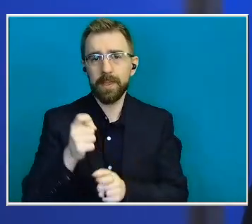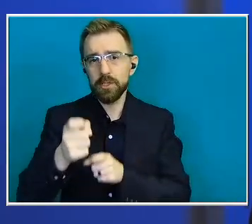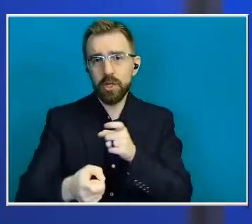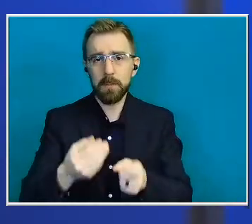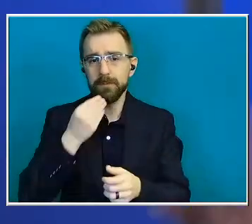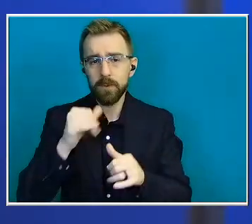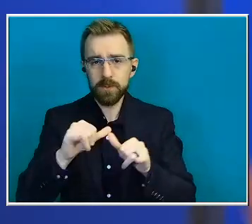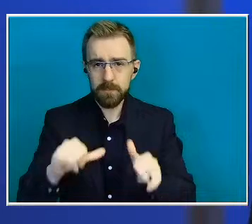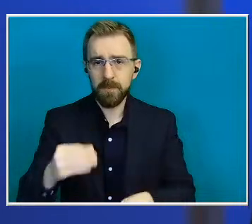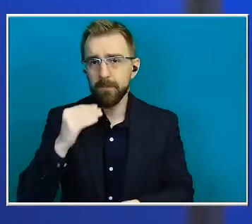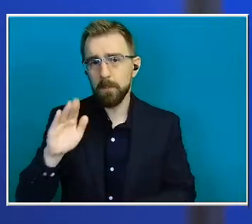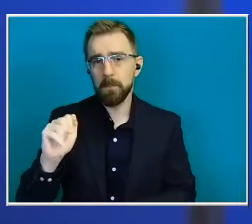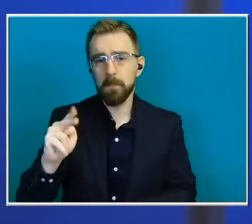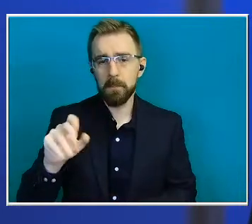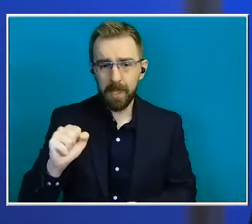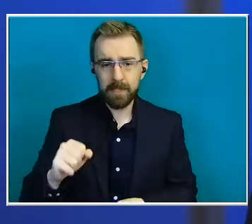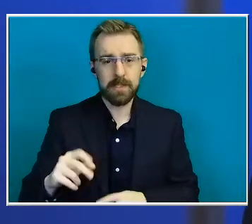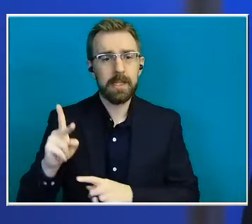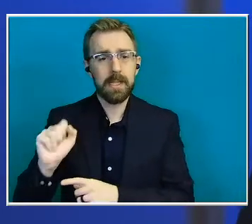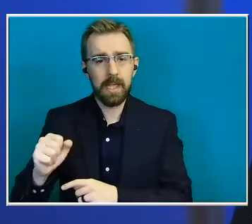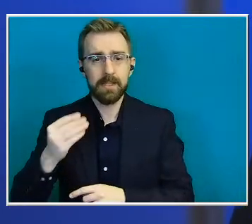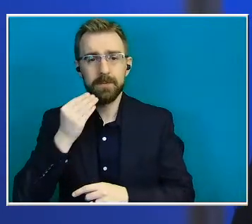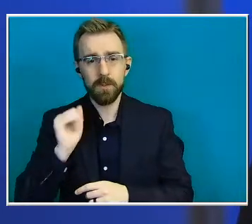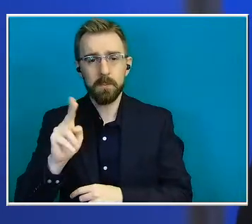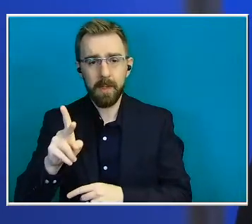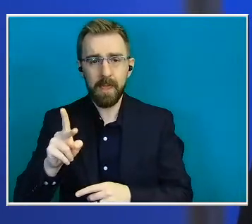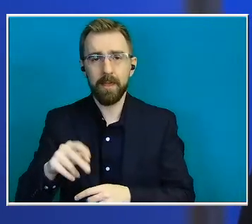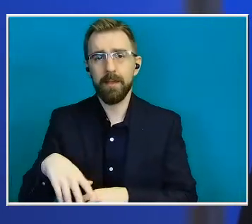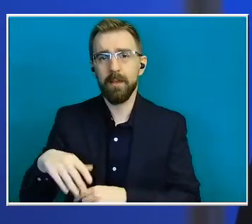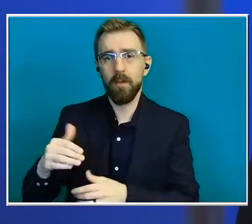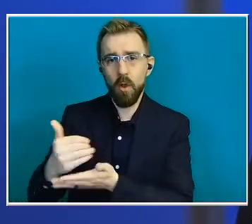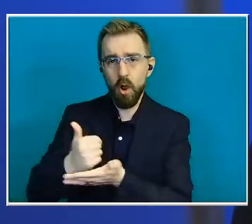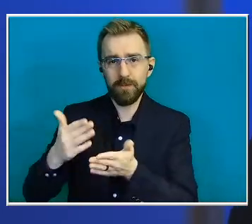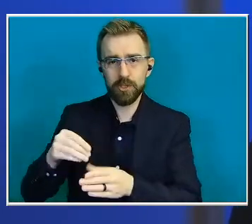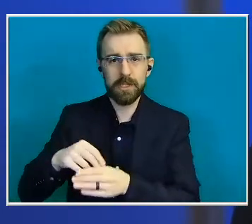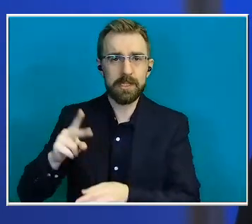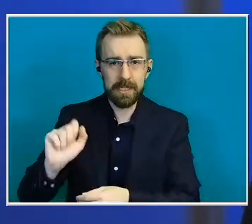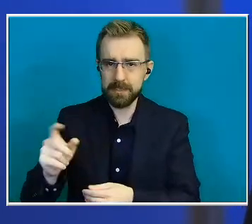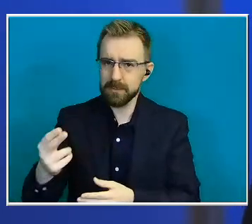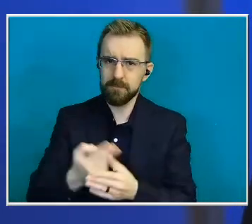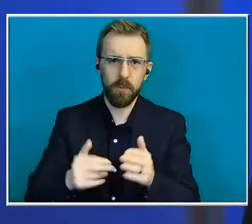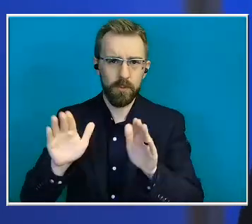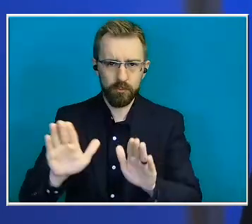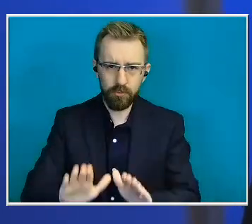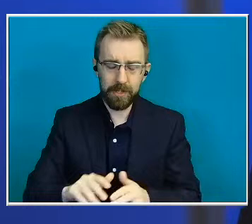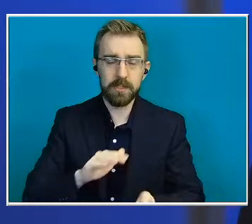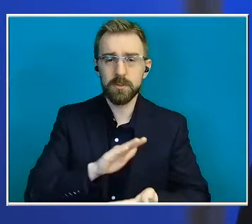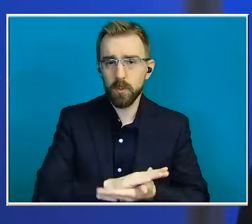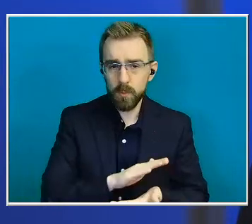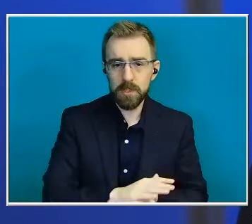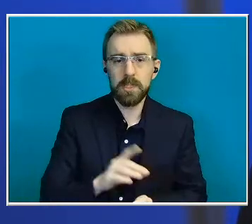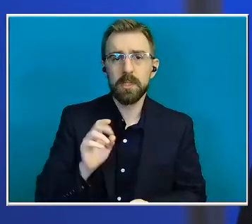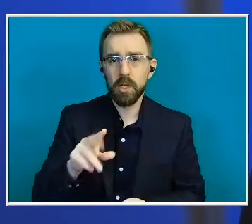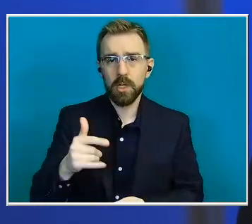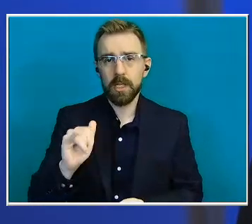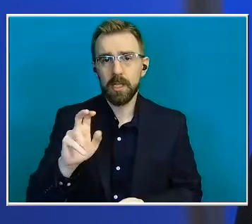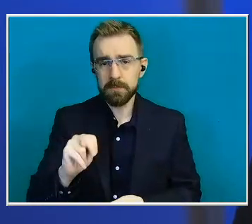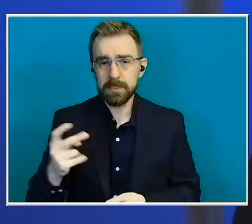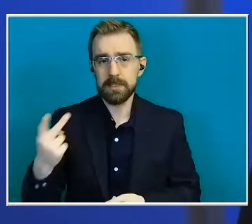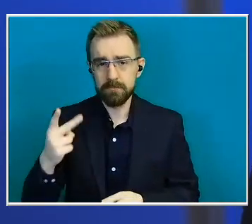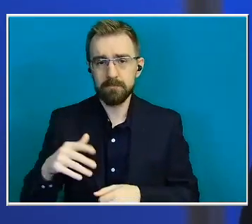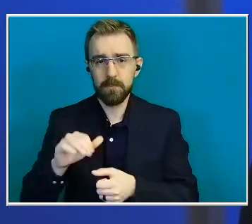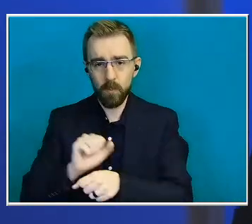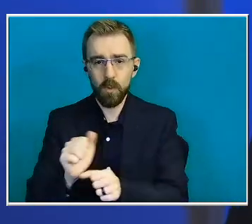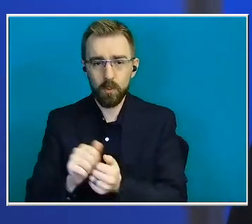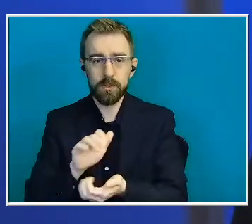the Kansas Food Bank and Harvesters in Kansas, which are both great. Working with schools, Dr. Gibson and I both work with schools and local farmers. Actually, local